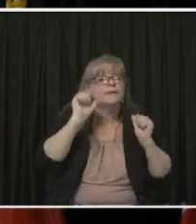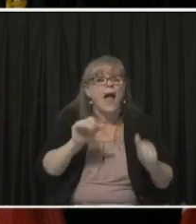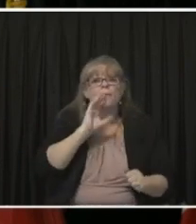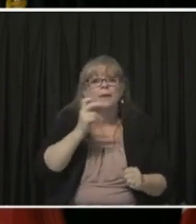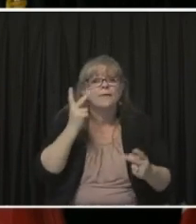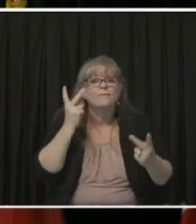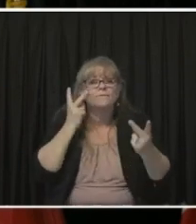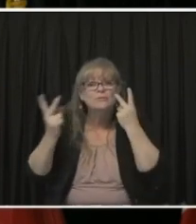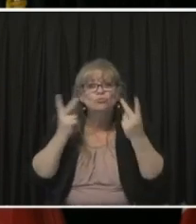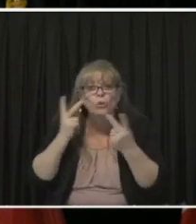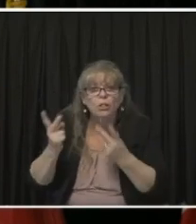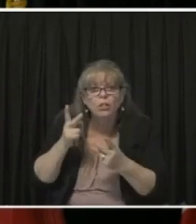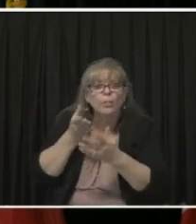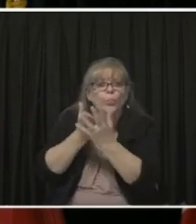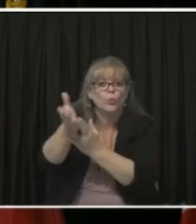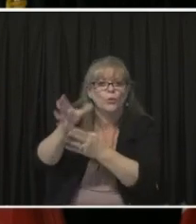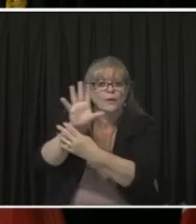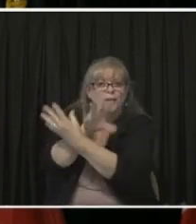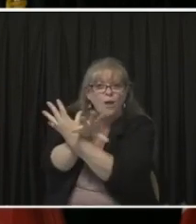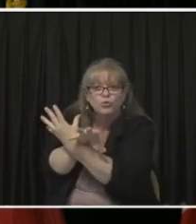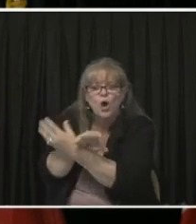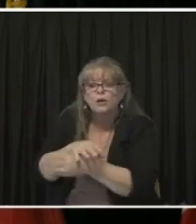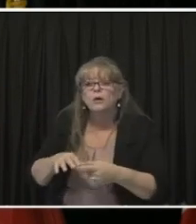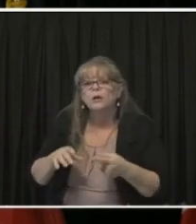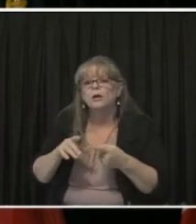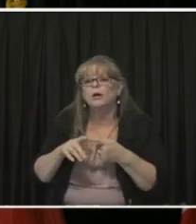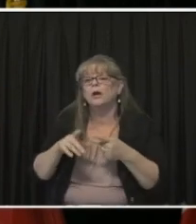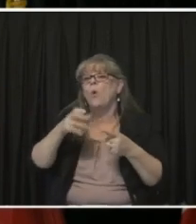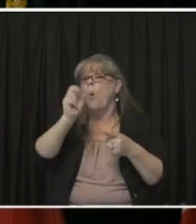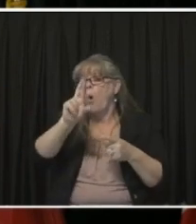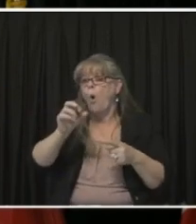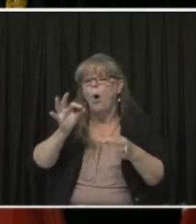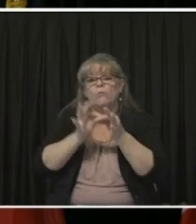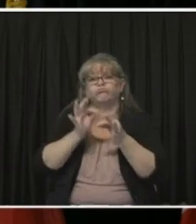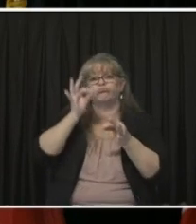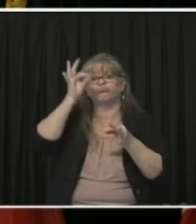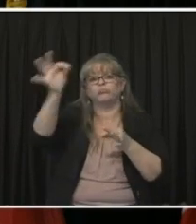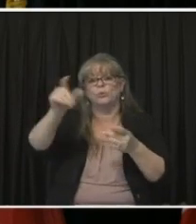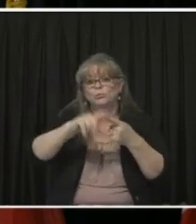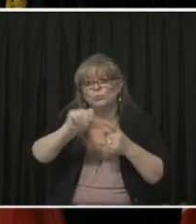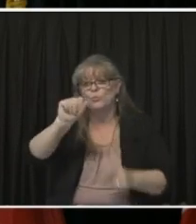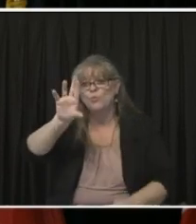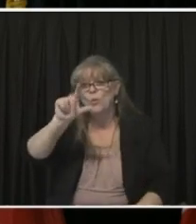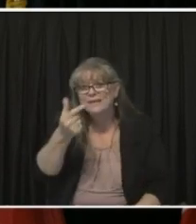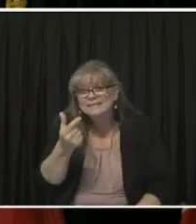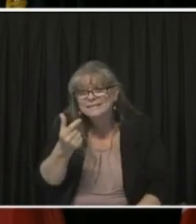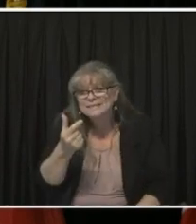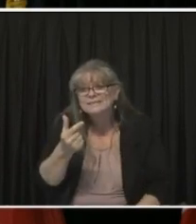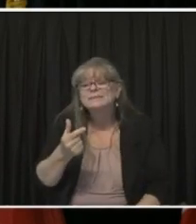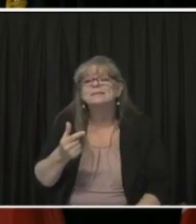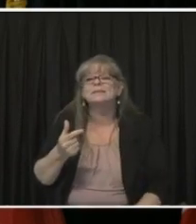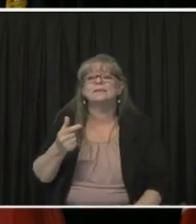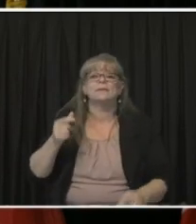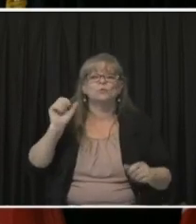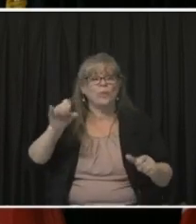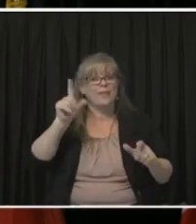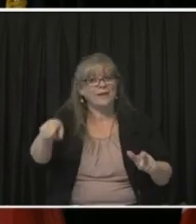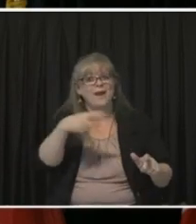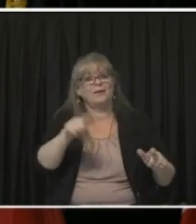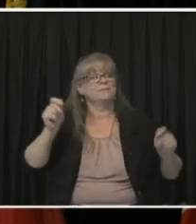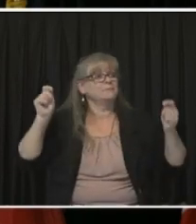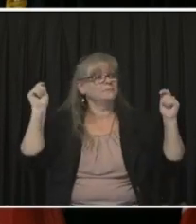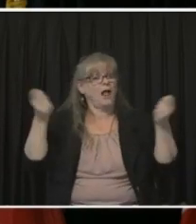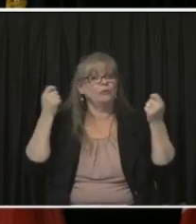offering to bring students back in July or August or when they can to appropriately celebrate the physical ceremony. Others might be trying to navigate